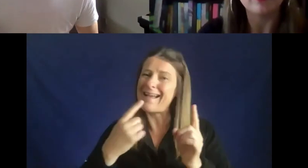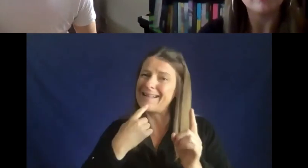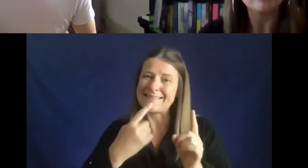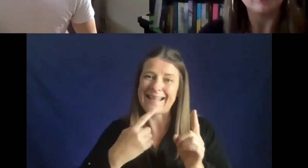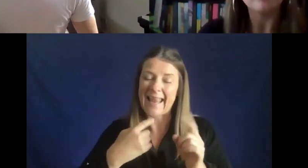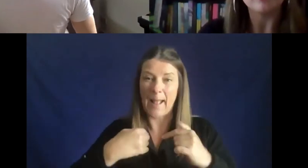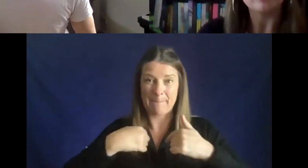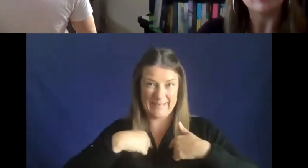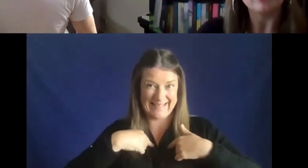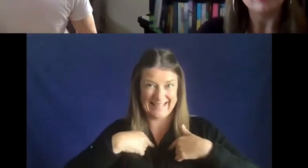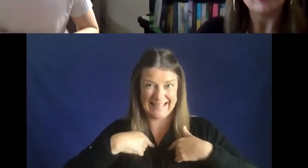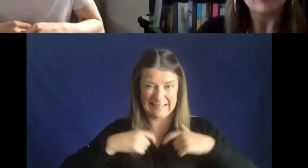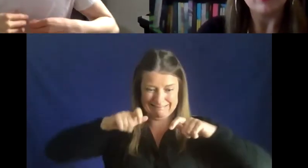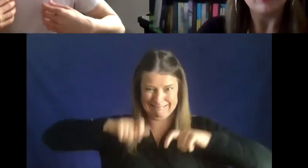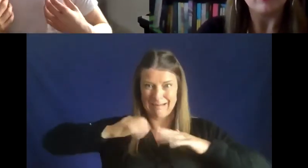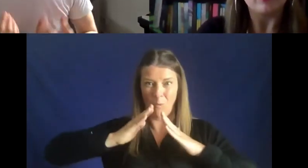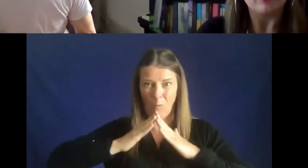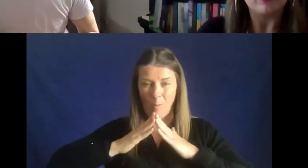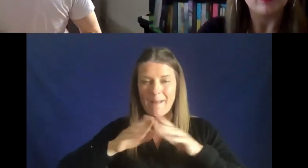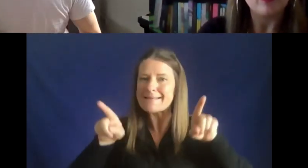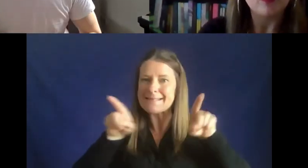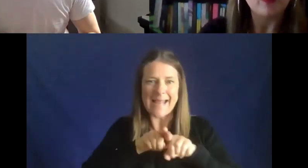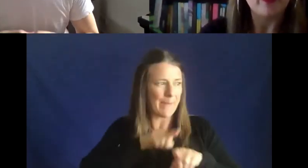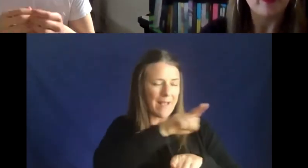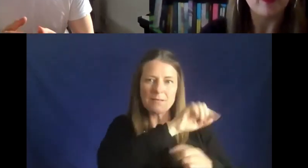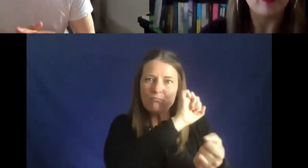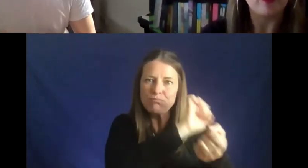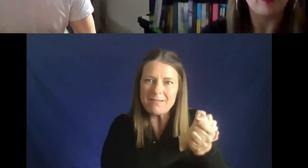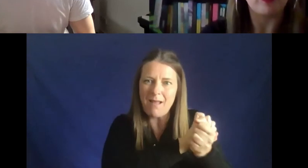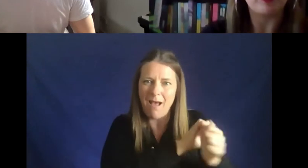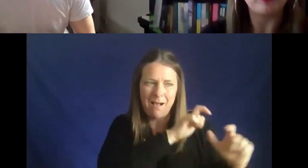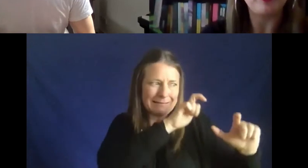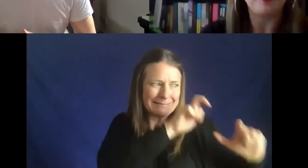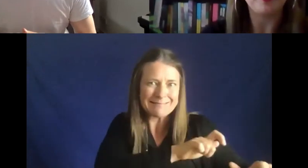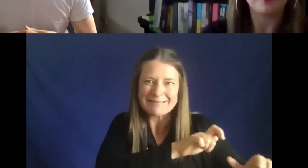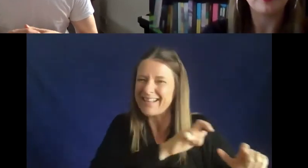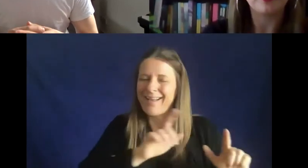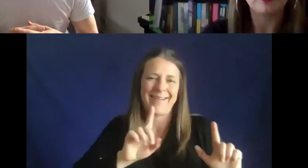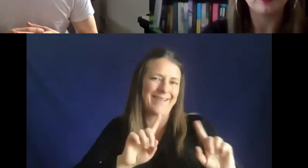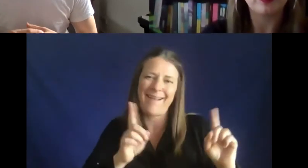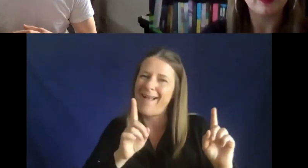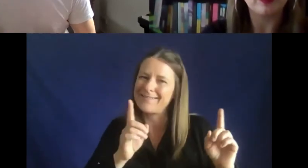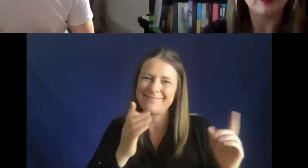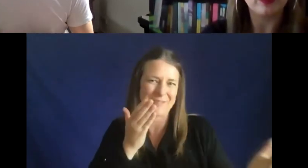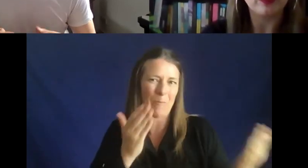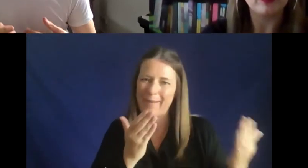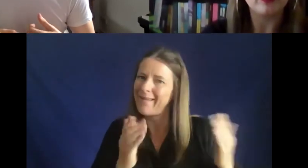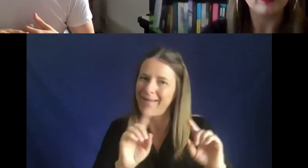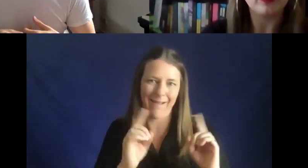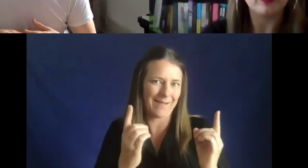not true. But I think that it allowed me, I spent 10 minutes there each day,